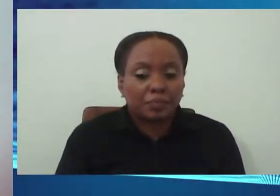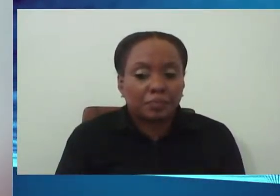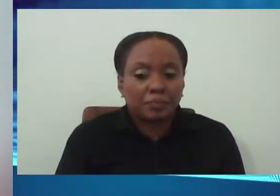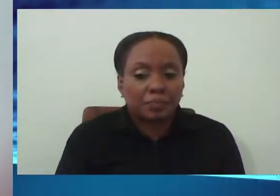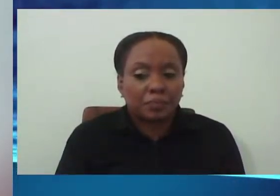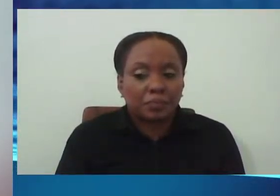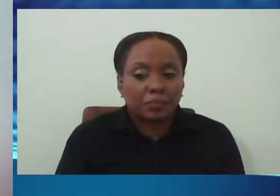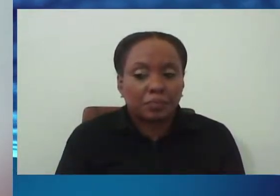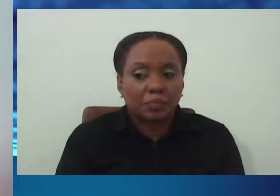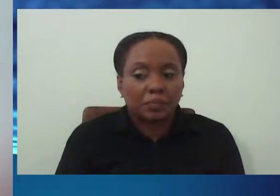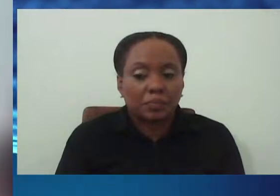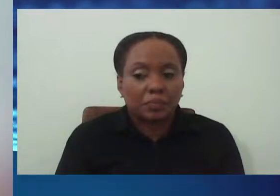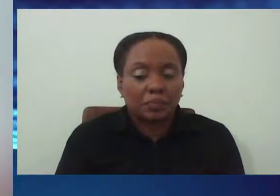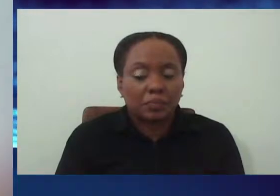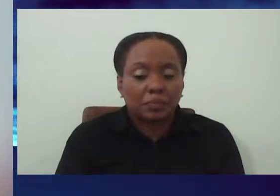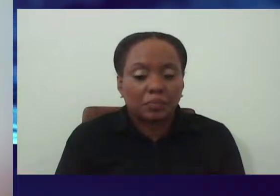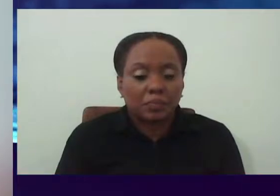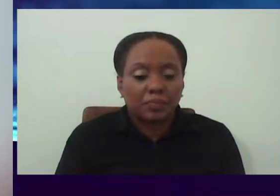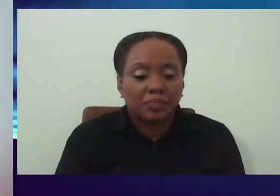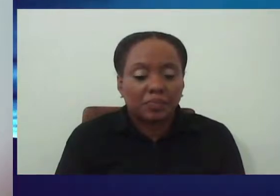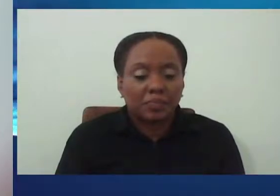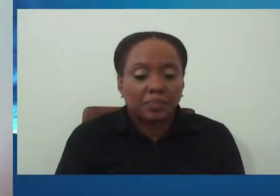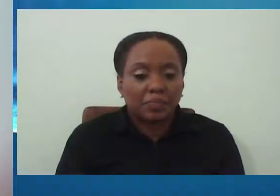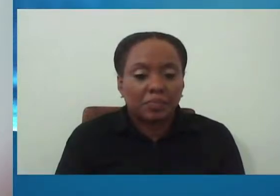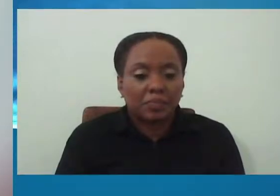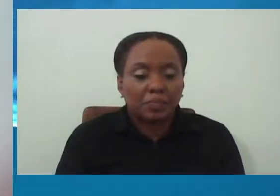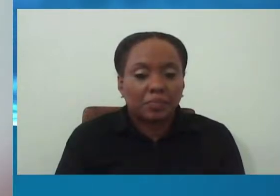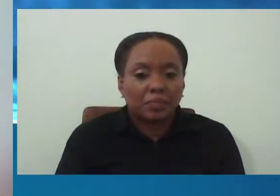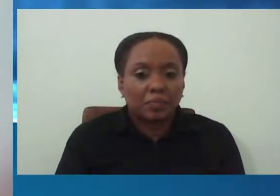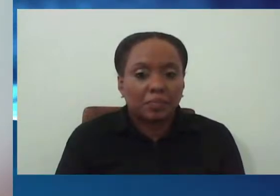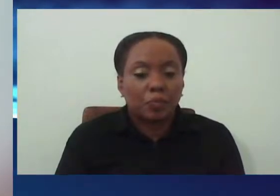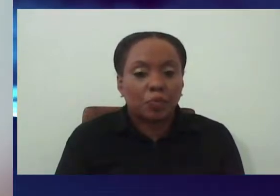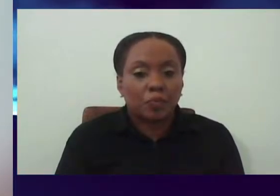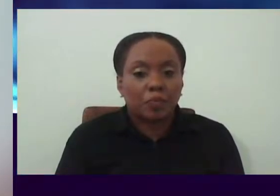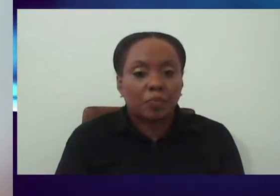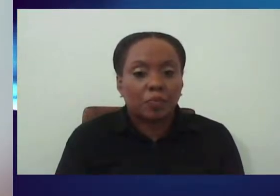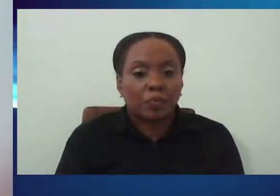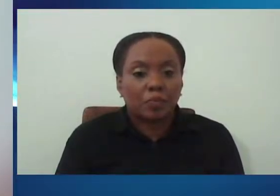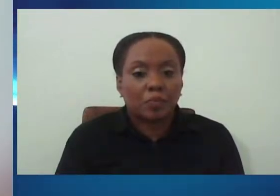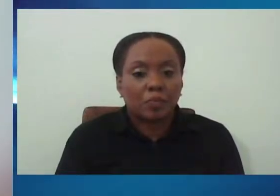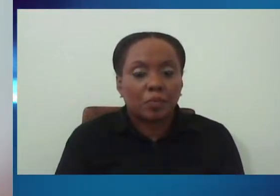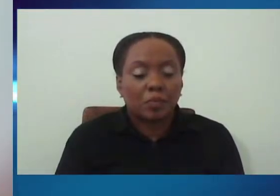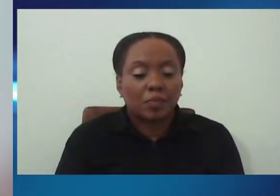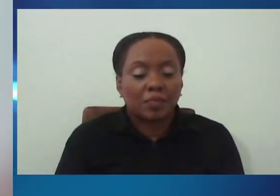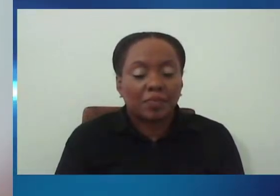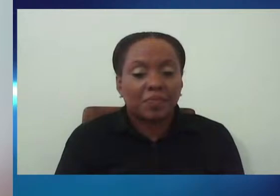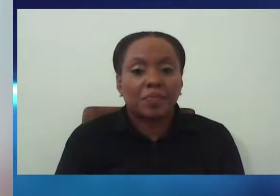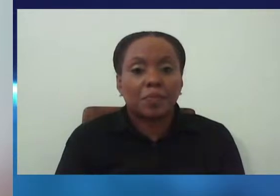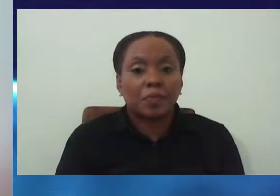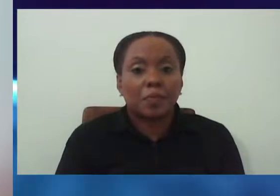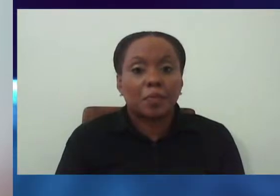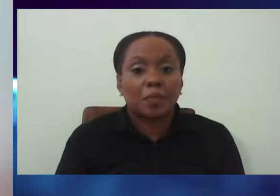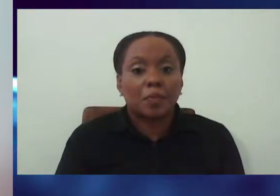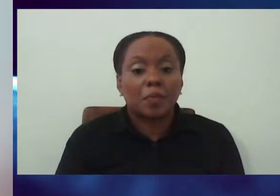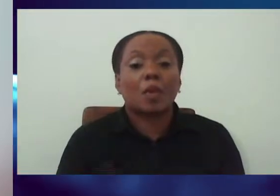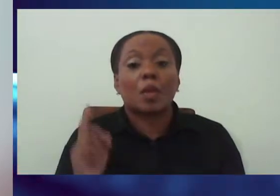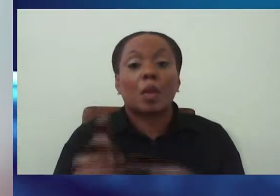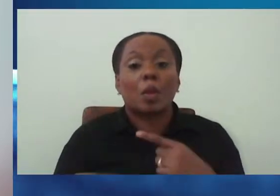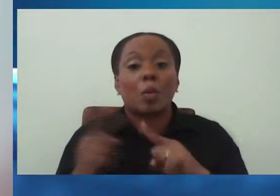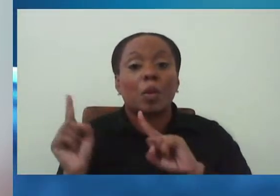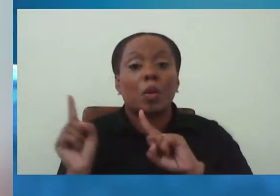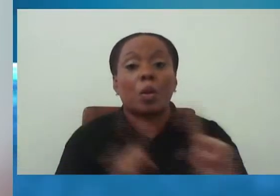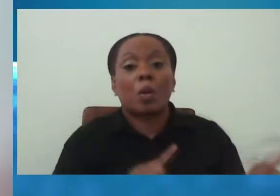returning to work with the negative test. Certainly from our discussions with the